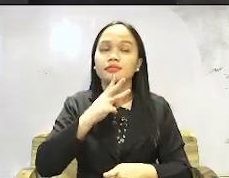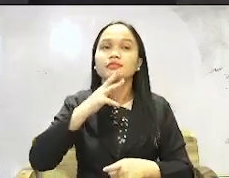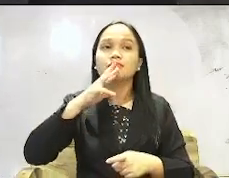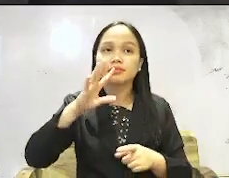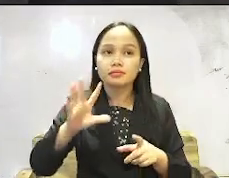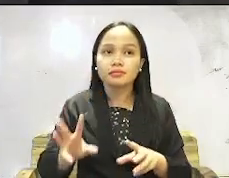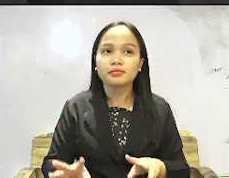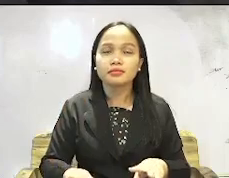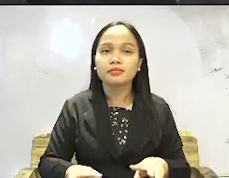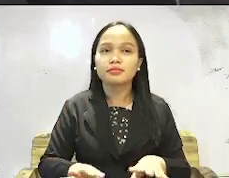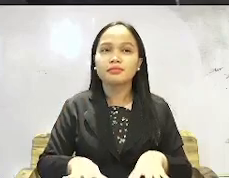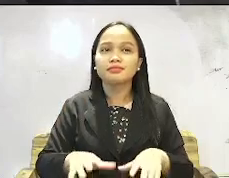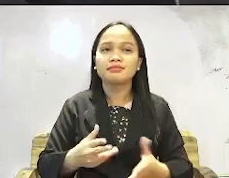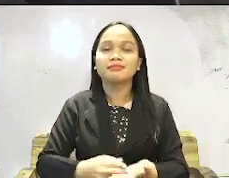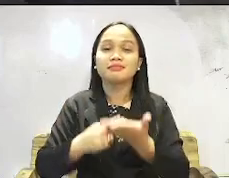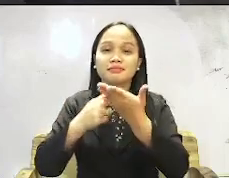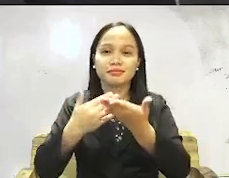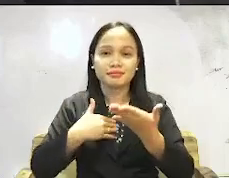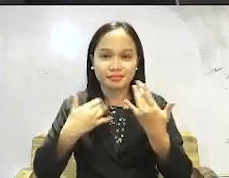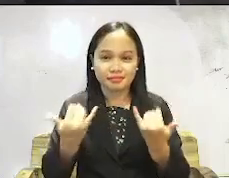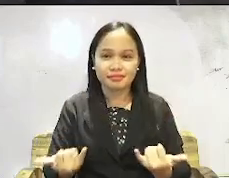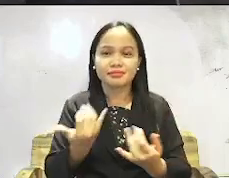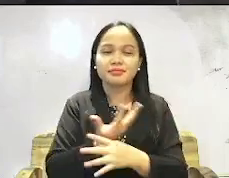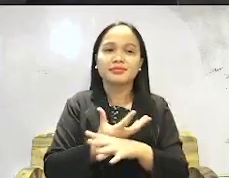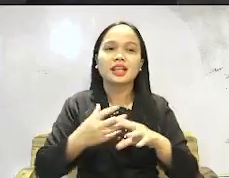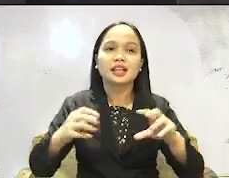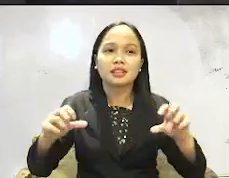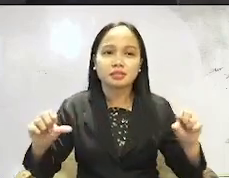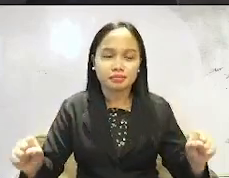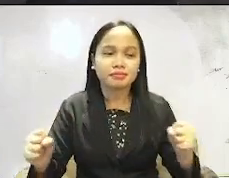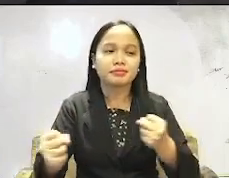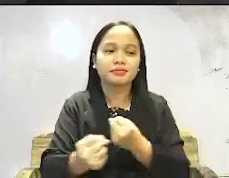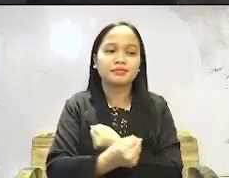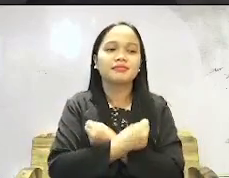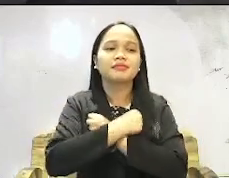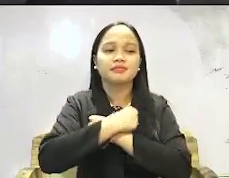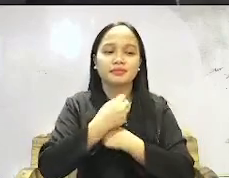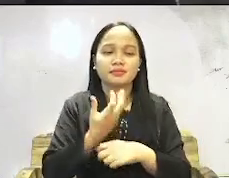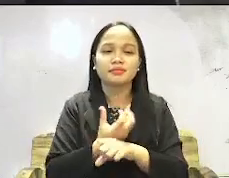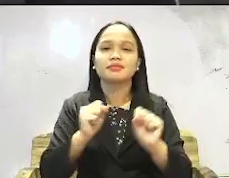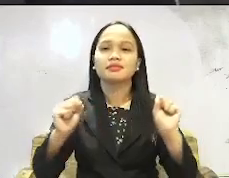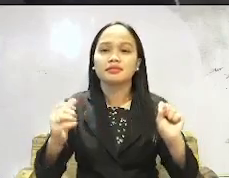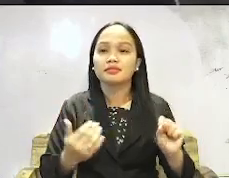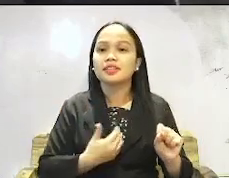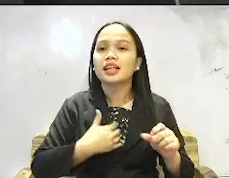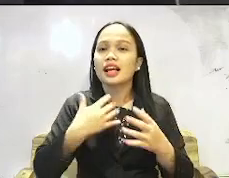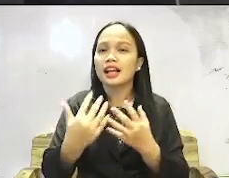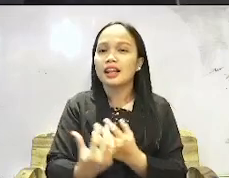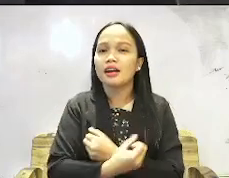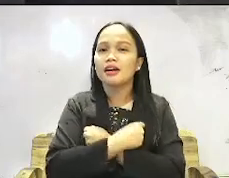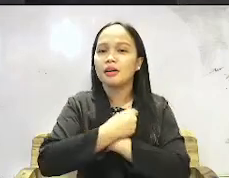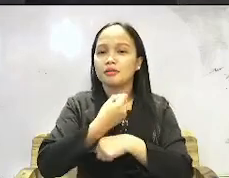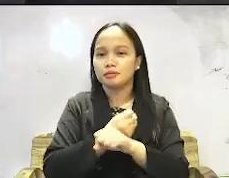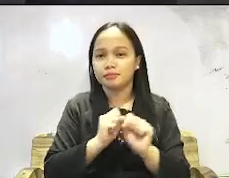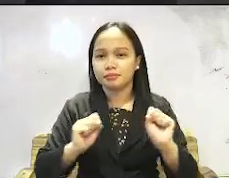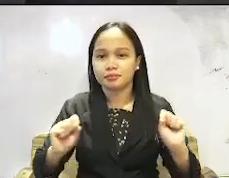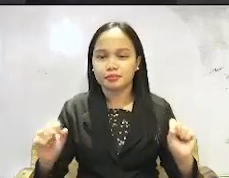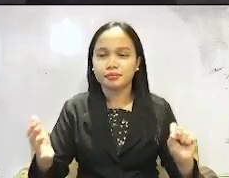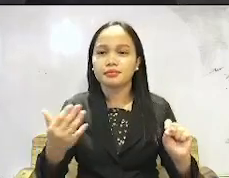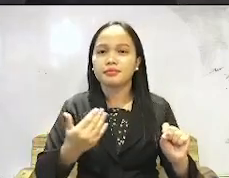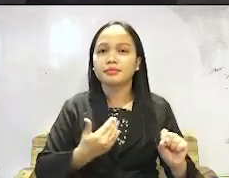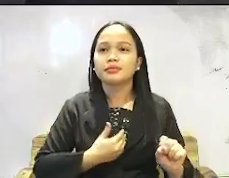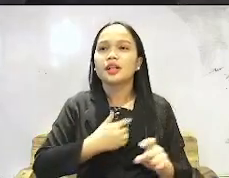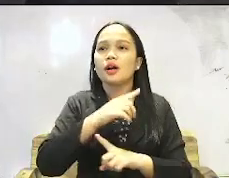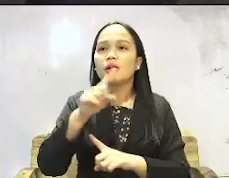waters lifted me, now safe am I. Love lifted me, love lifted